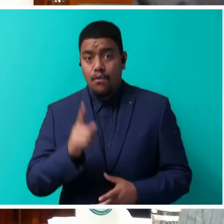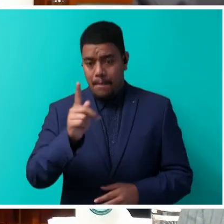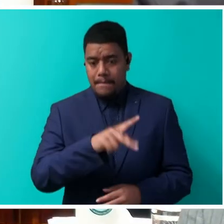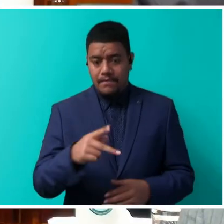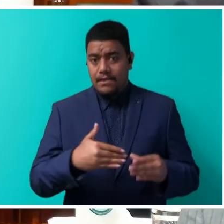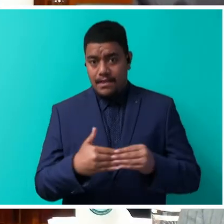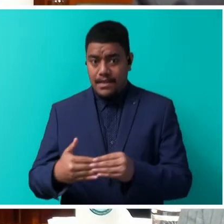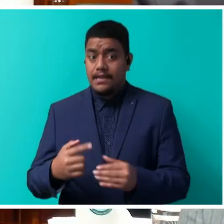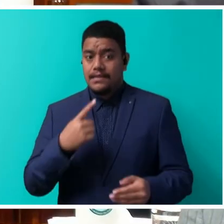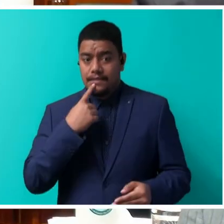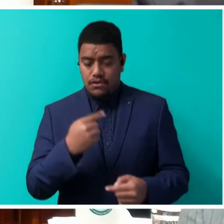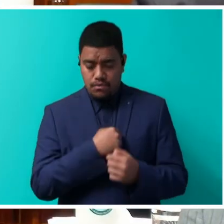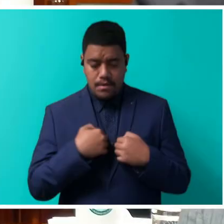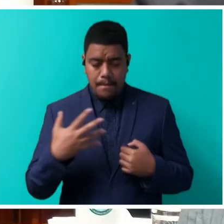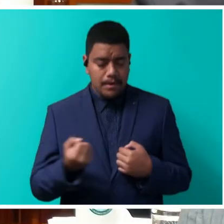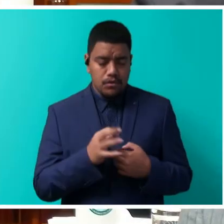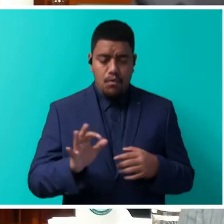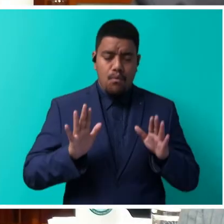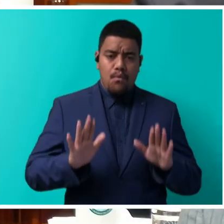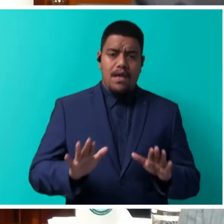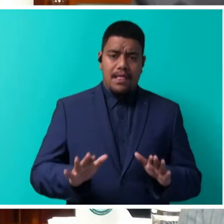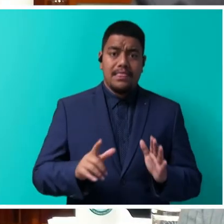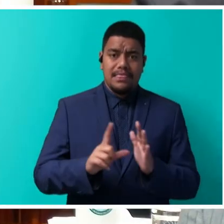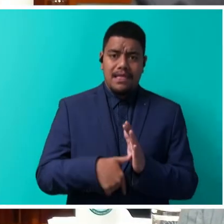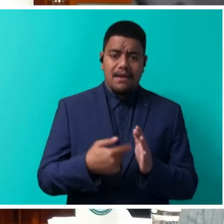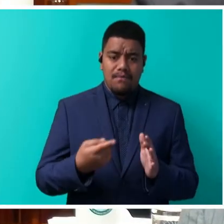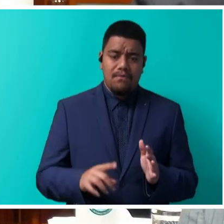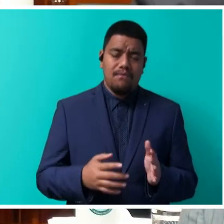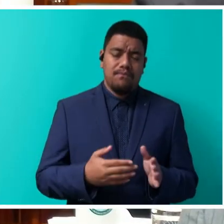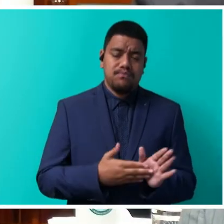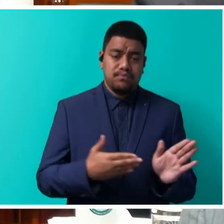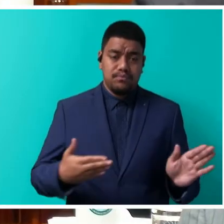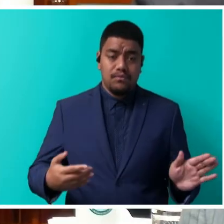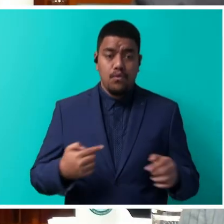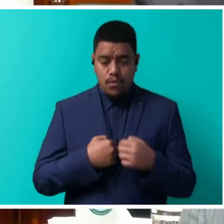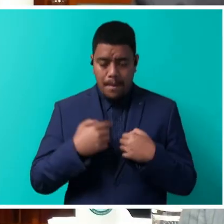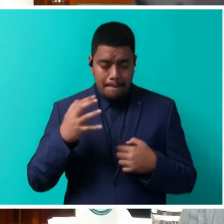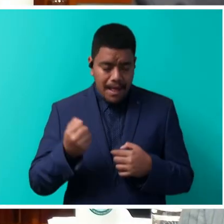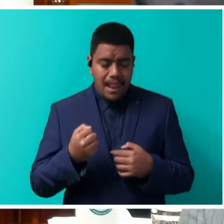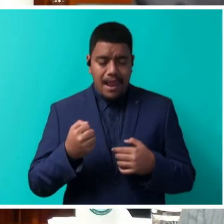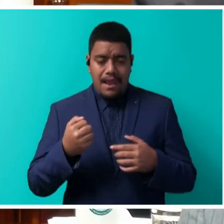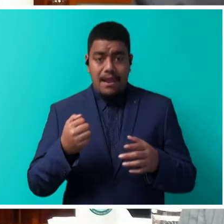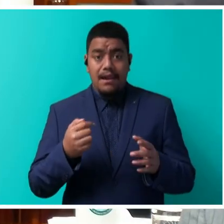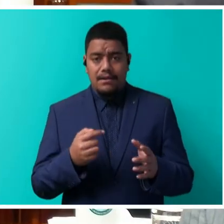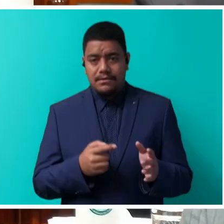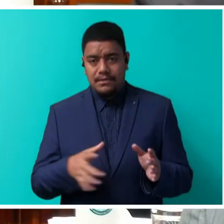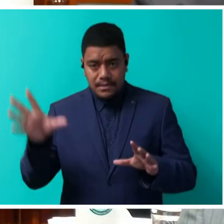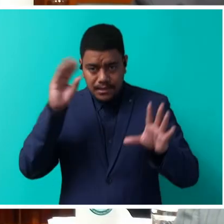said, we must not wait for the tide to carry us. We must learn to steer the waka